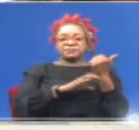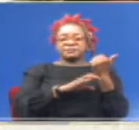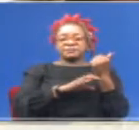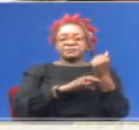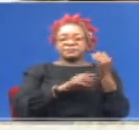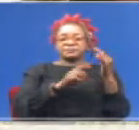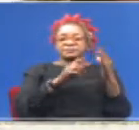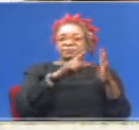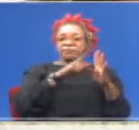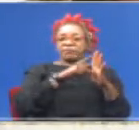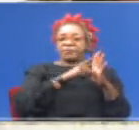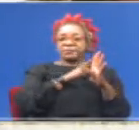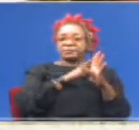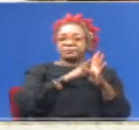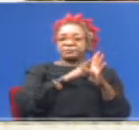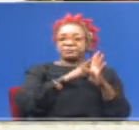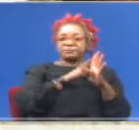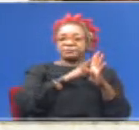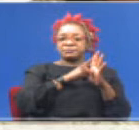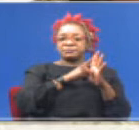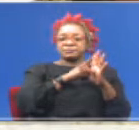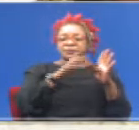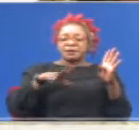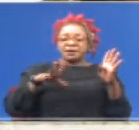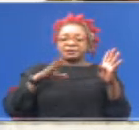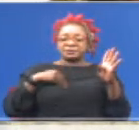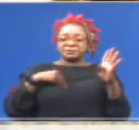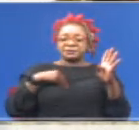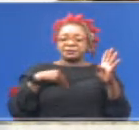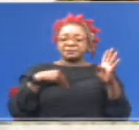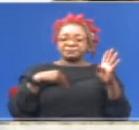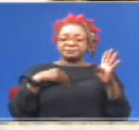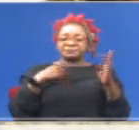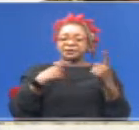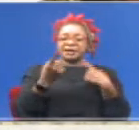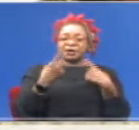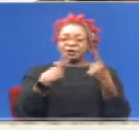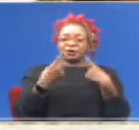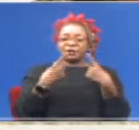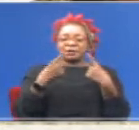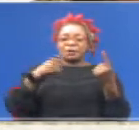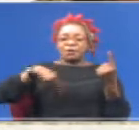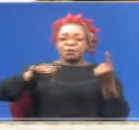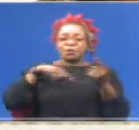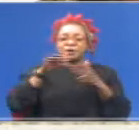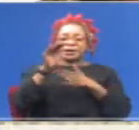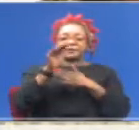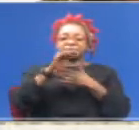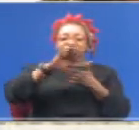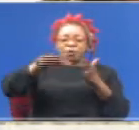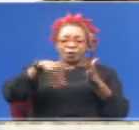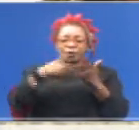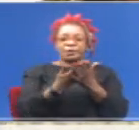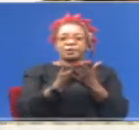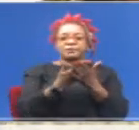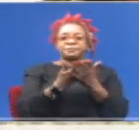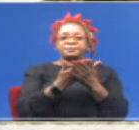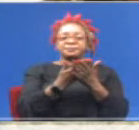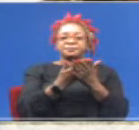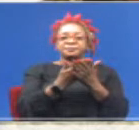Four, in accepting the call for the dialogue, we ask that all